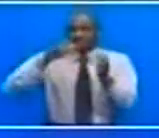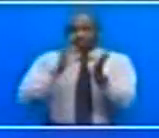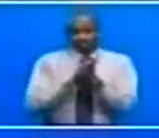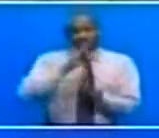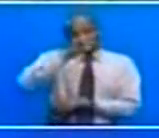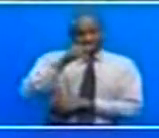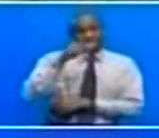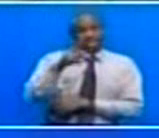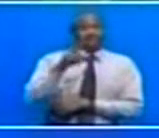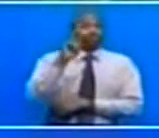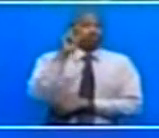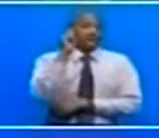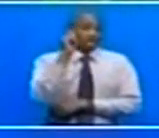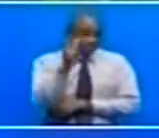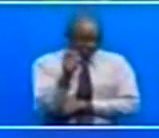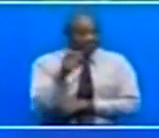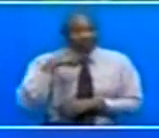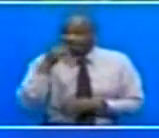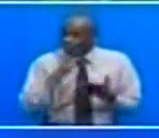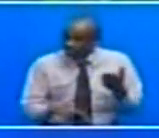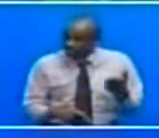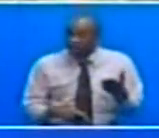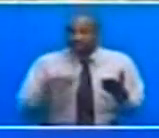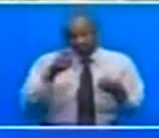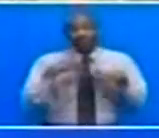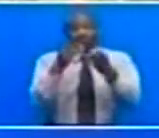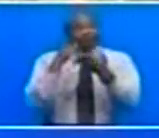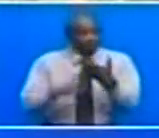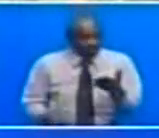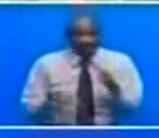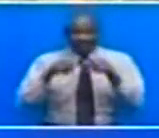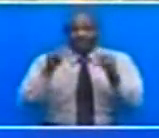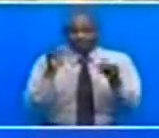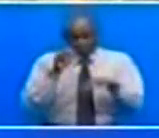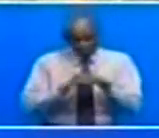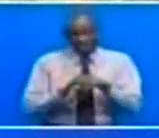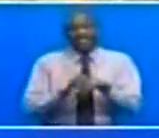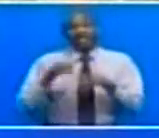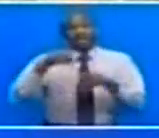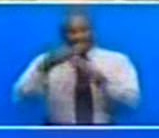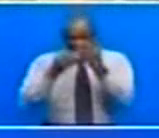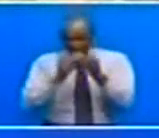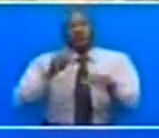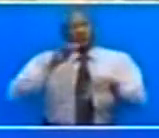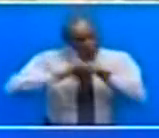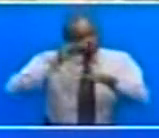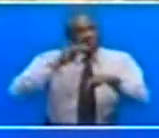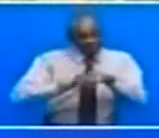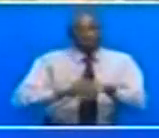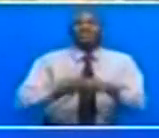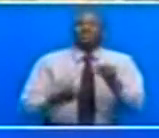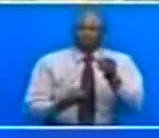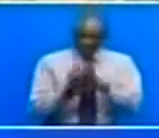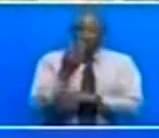Kenyatta University of Agriculture and Technology are providing farmers with improved banana varieties which mature